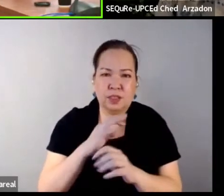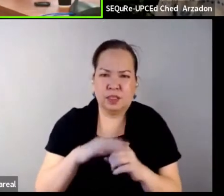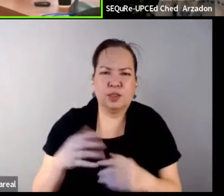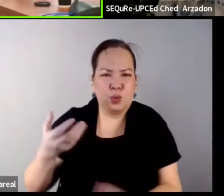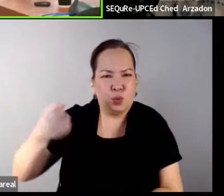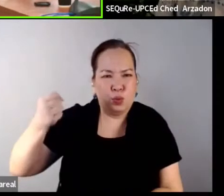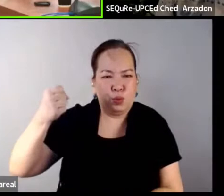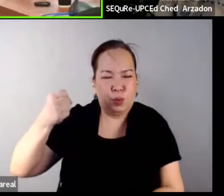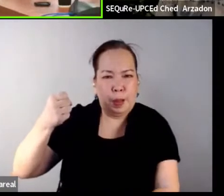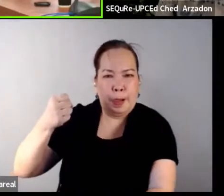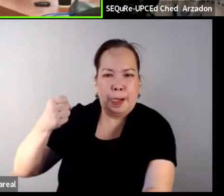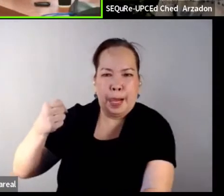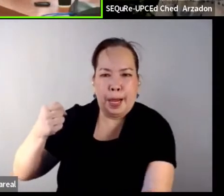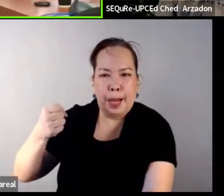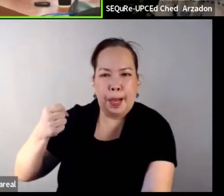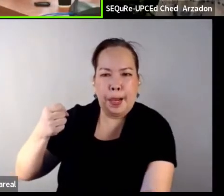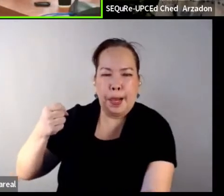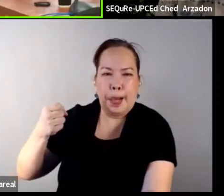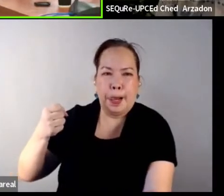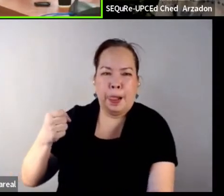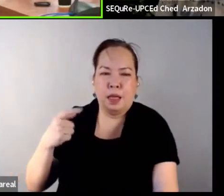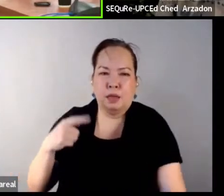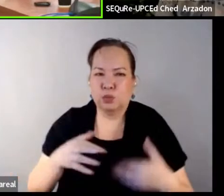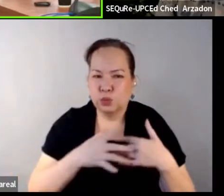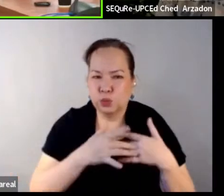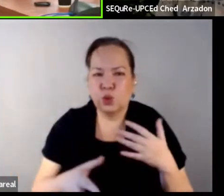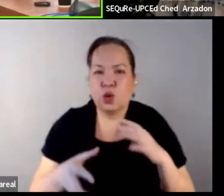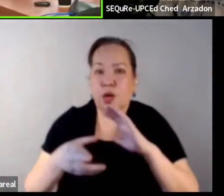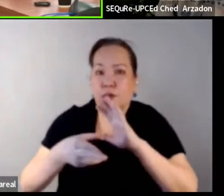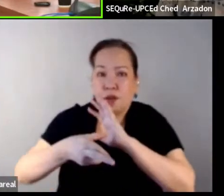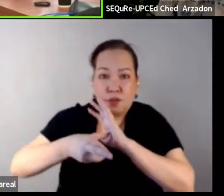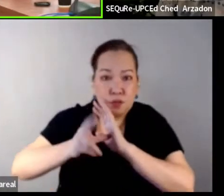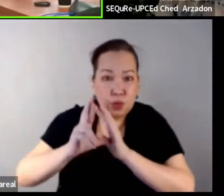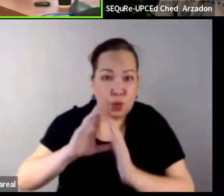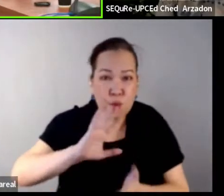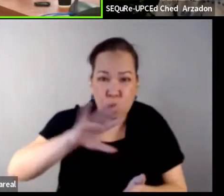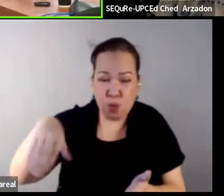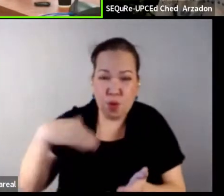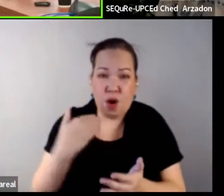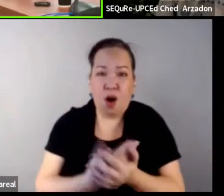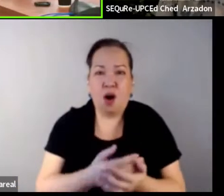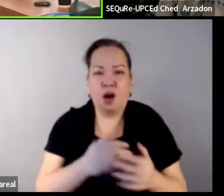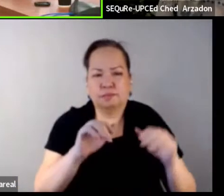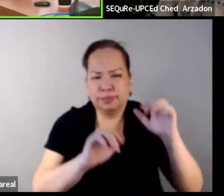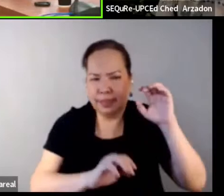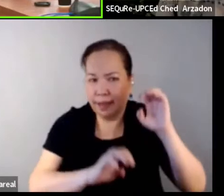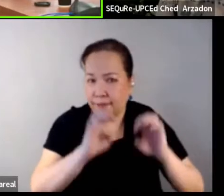the total review, evaluation, and